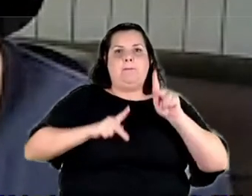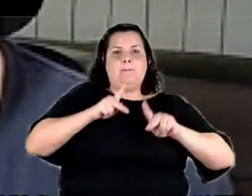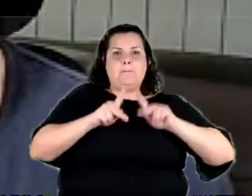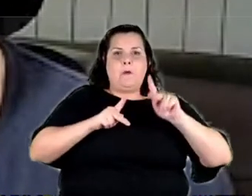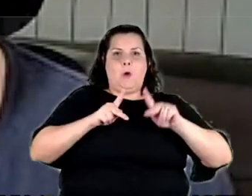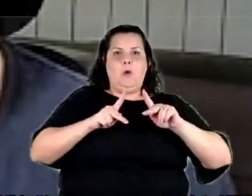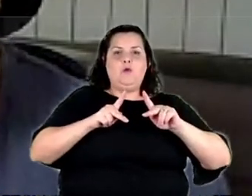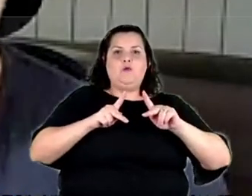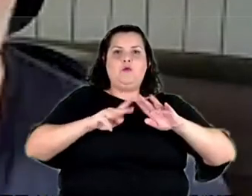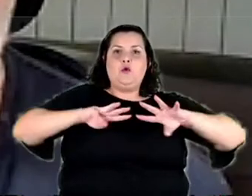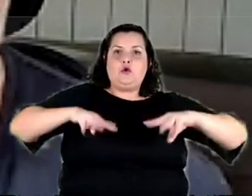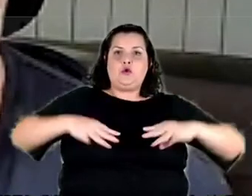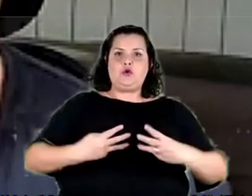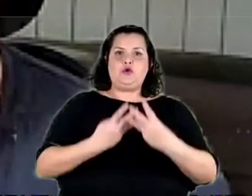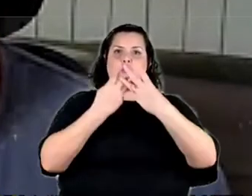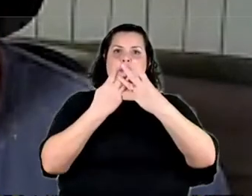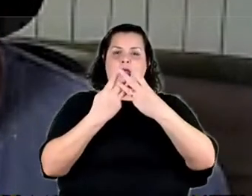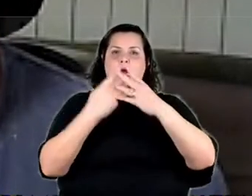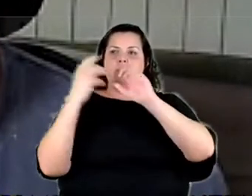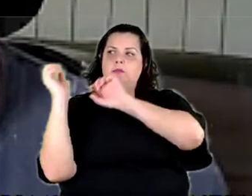could explain,